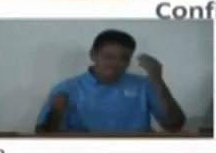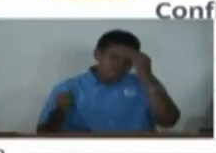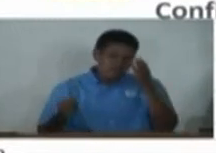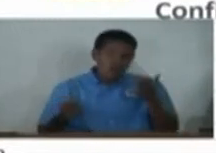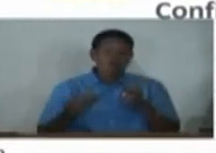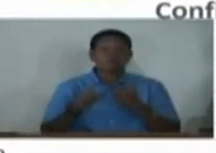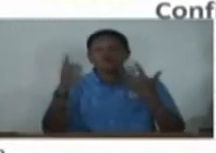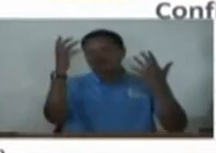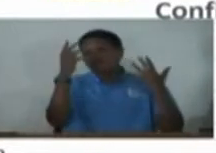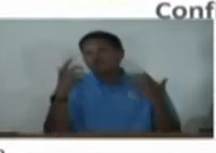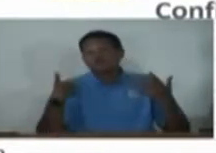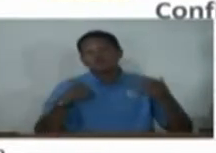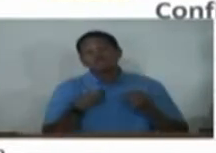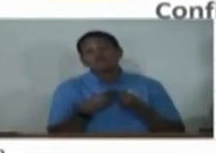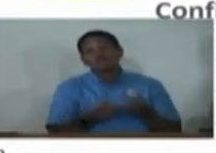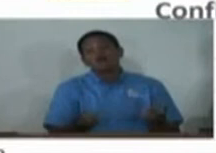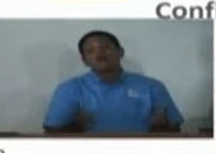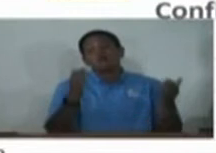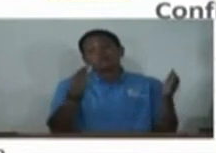lost